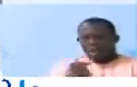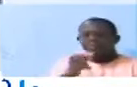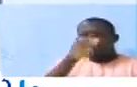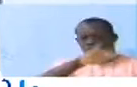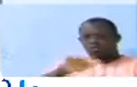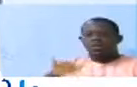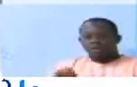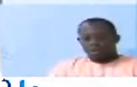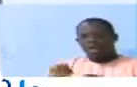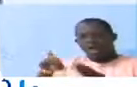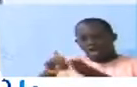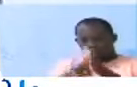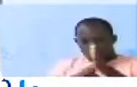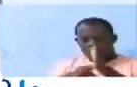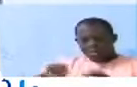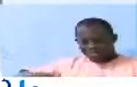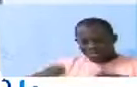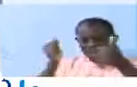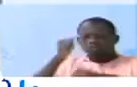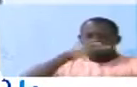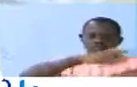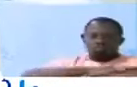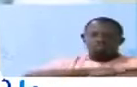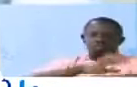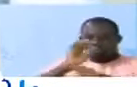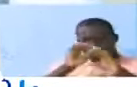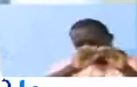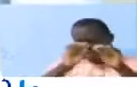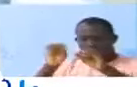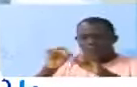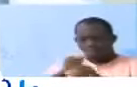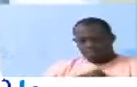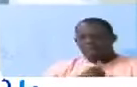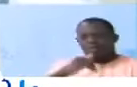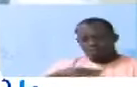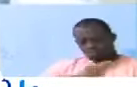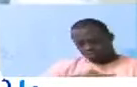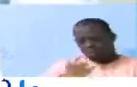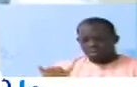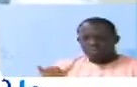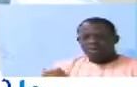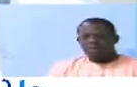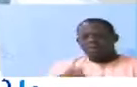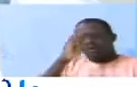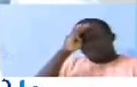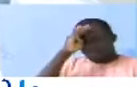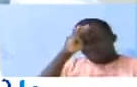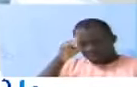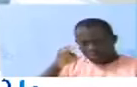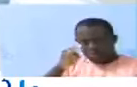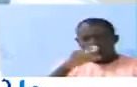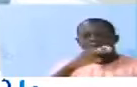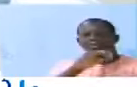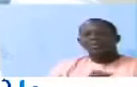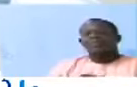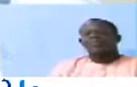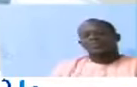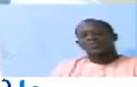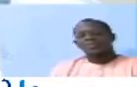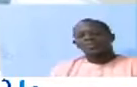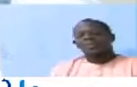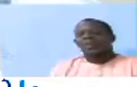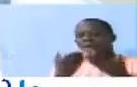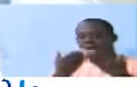sustenance to educate my children. Good, thank you, sir. So could you tell us